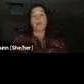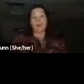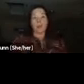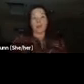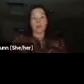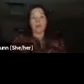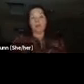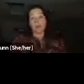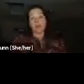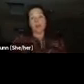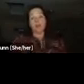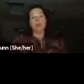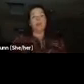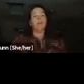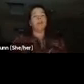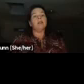material consequence for some women.